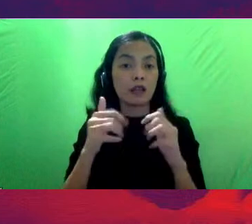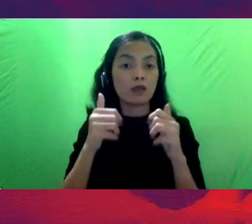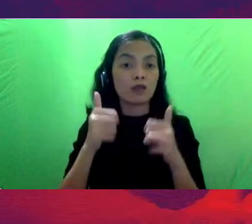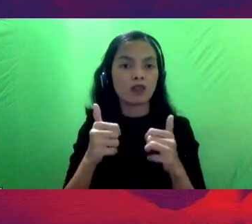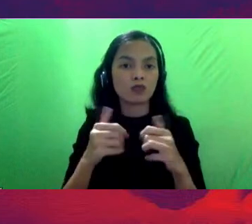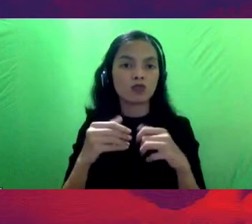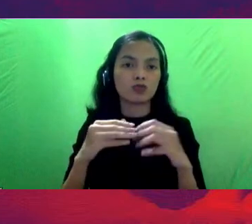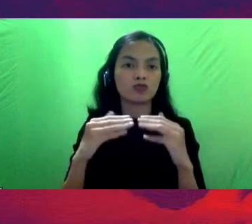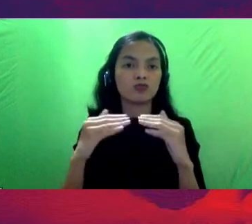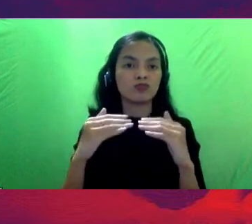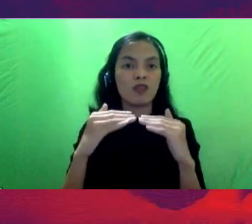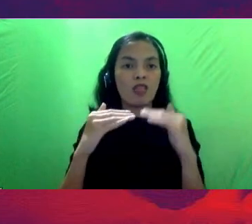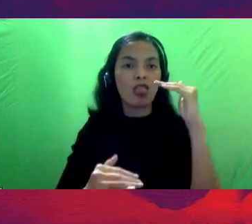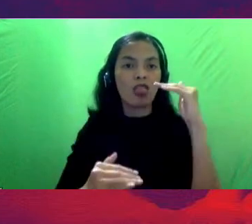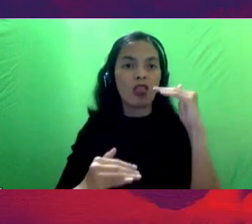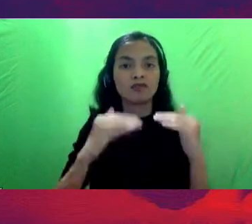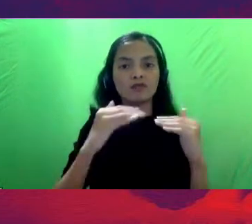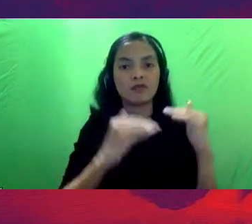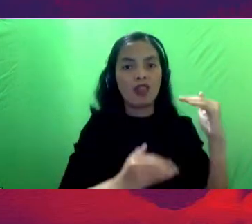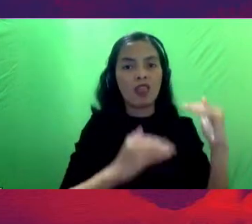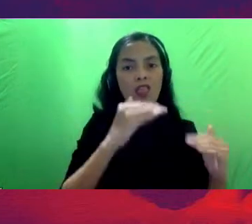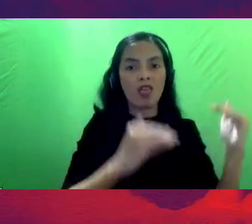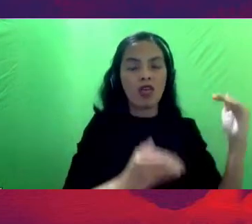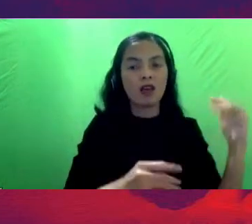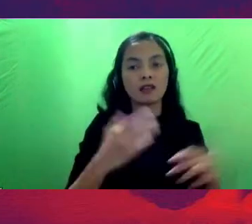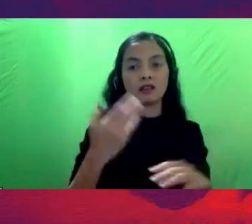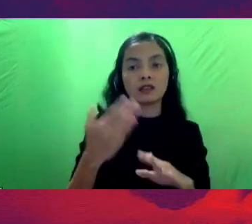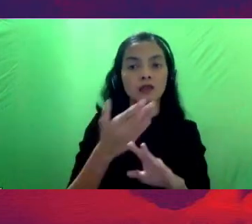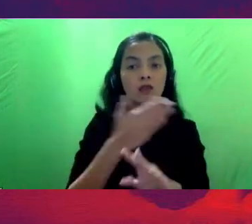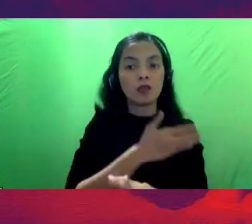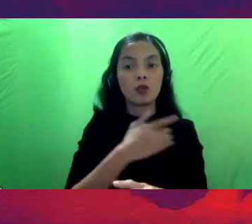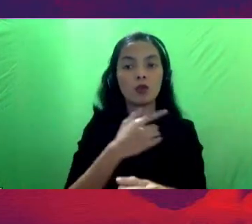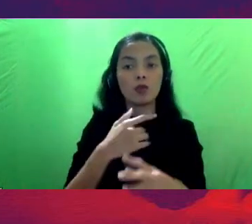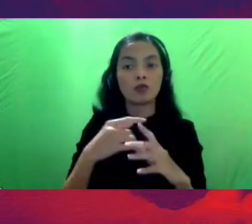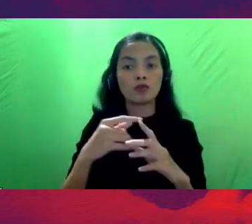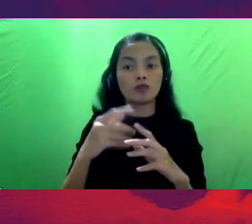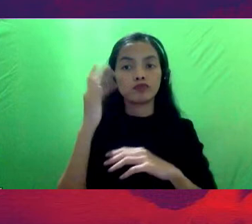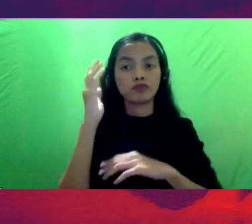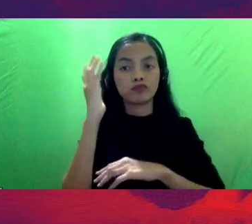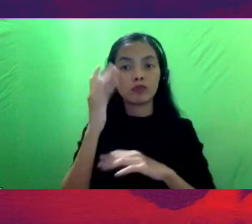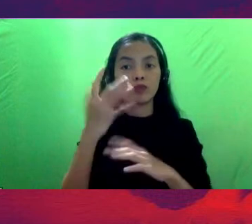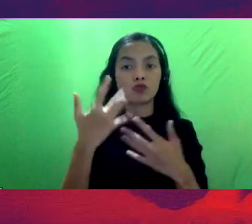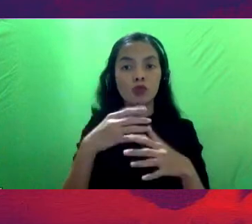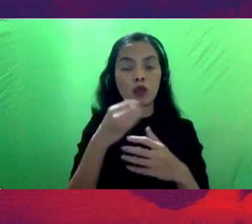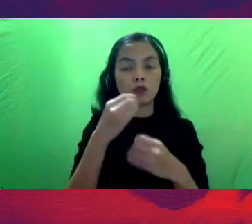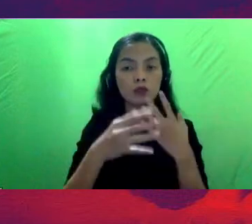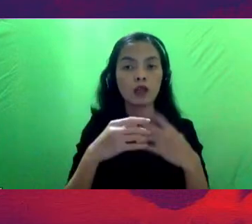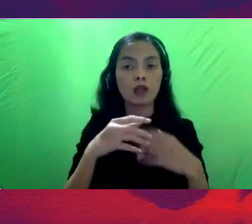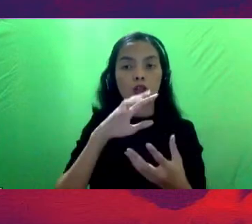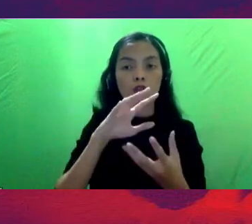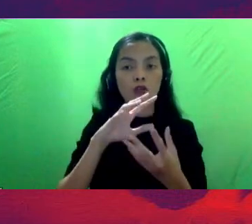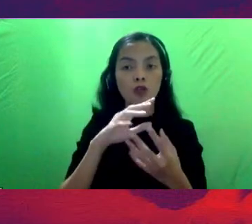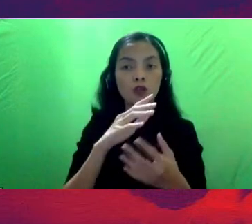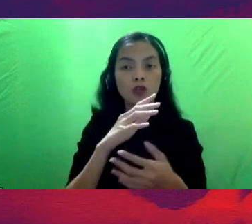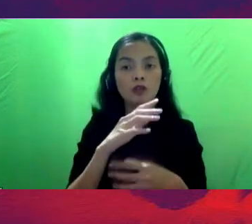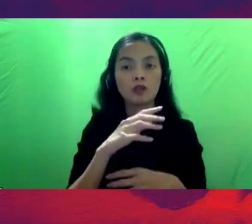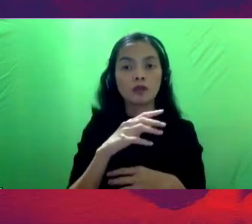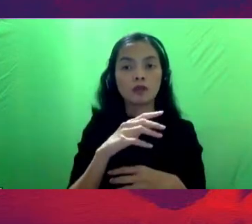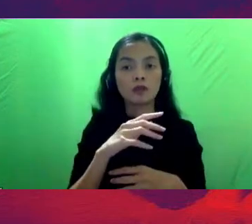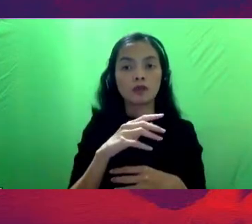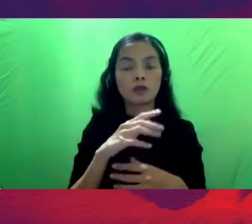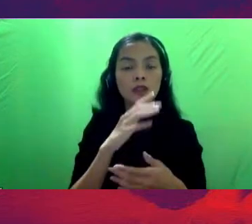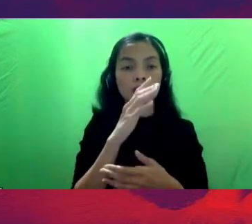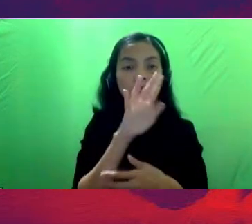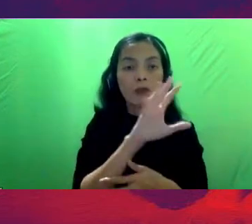our previous panel sessions, more than half of them do not have reliable internet, even in